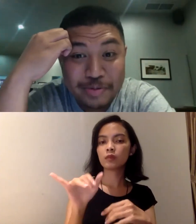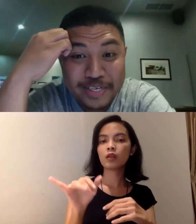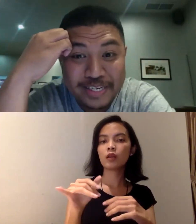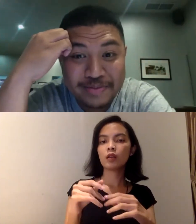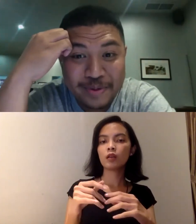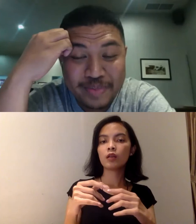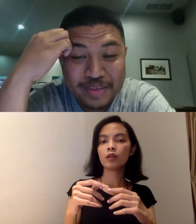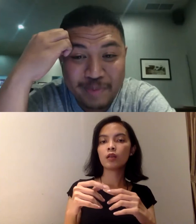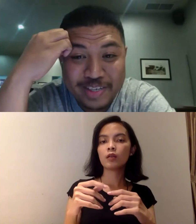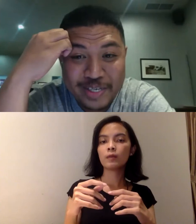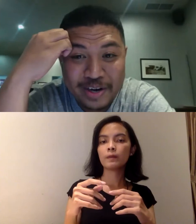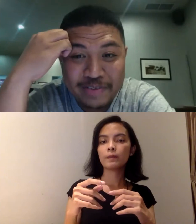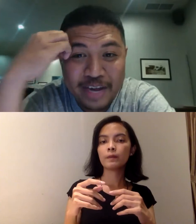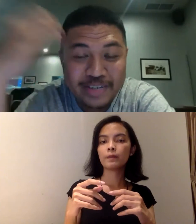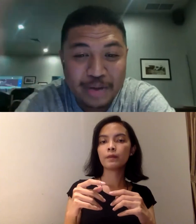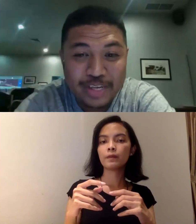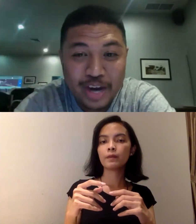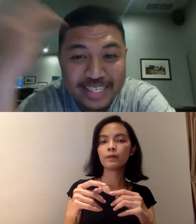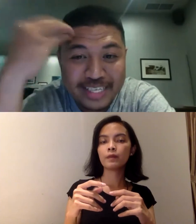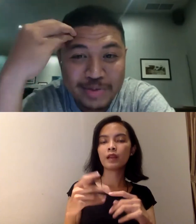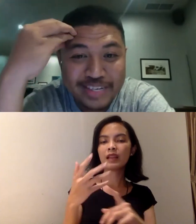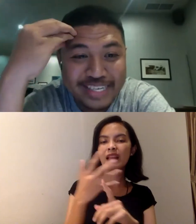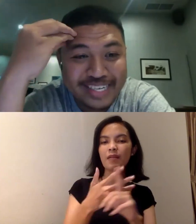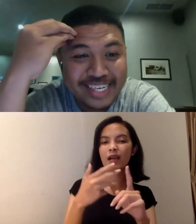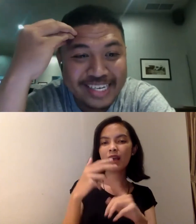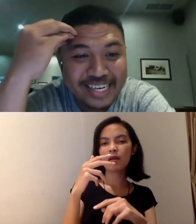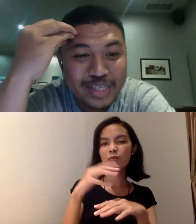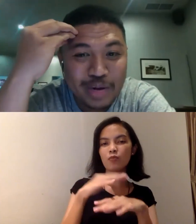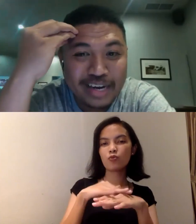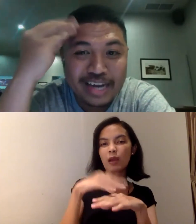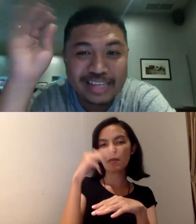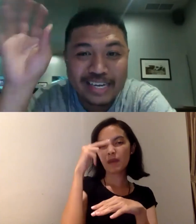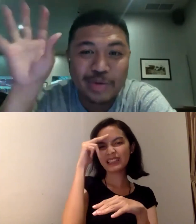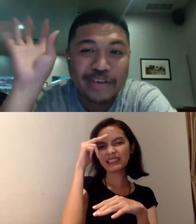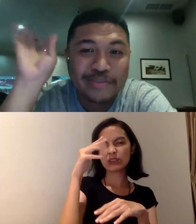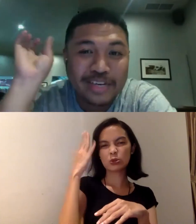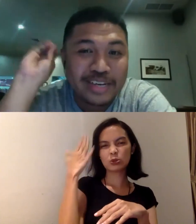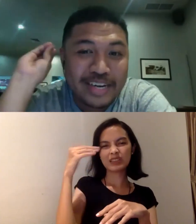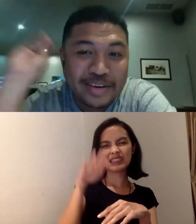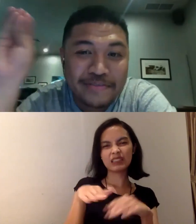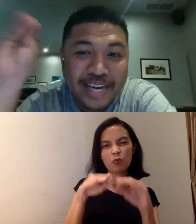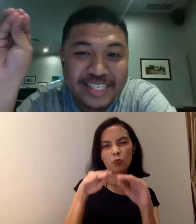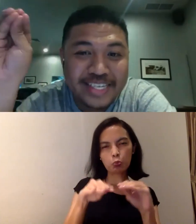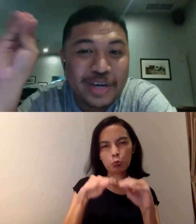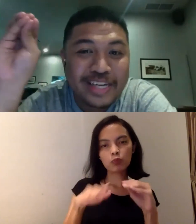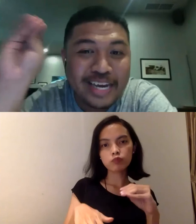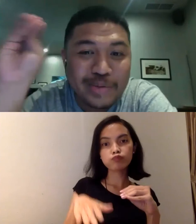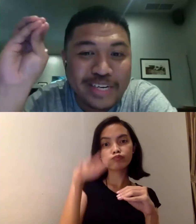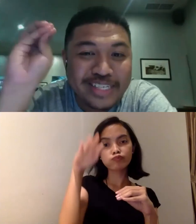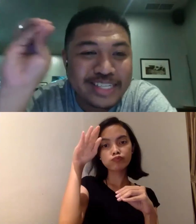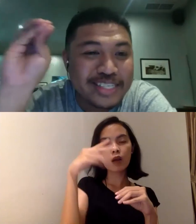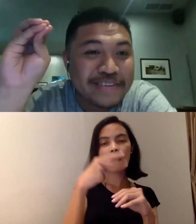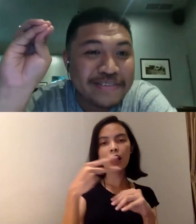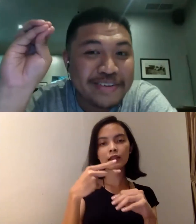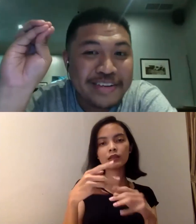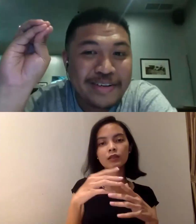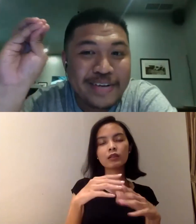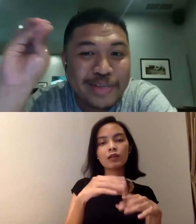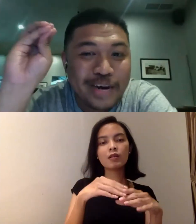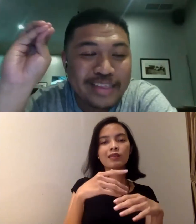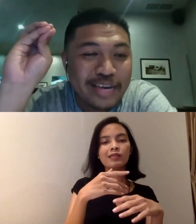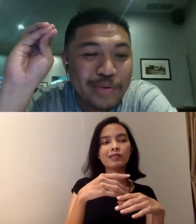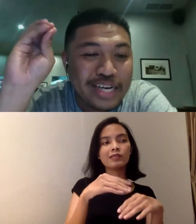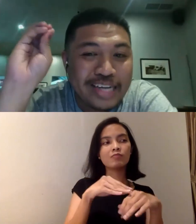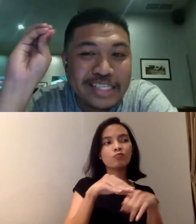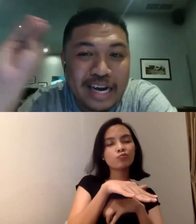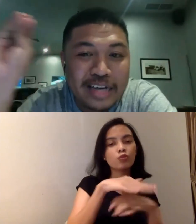rooted from the patriarchal value that we got since we were a little kid. That's why it affects the gay community itself. That's why